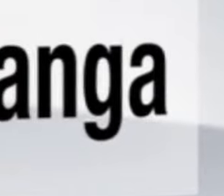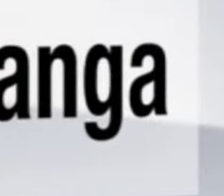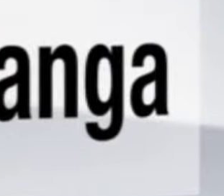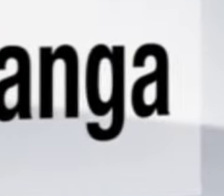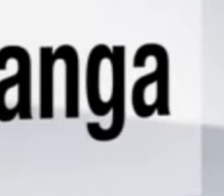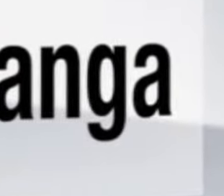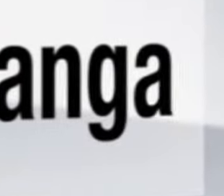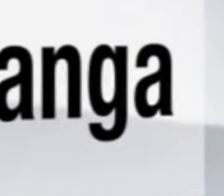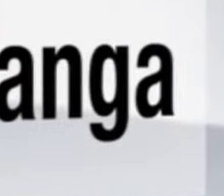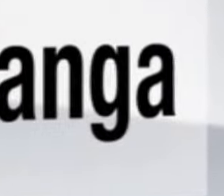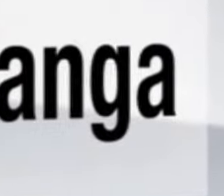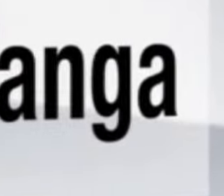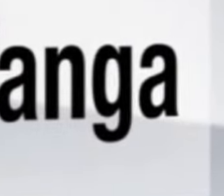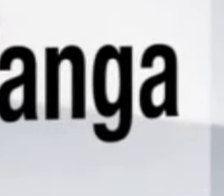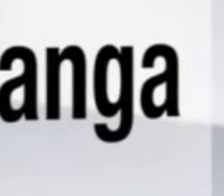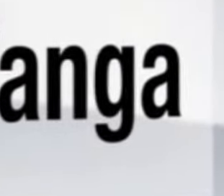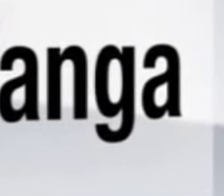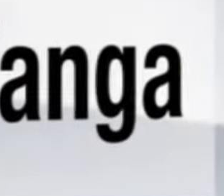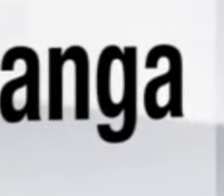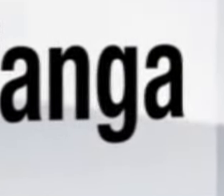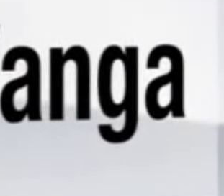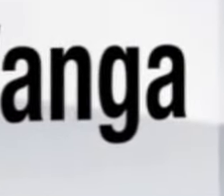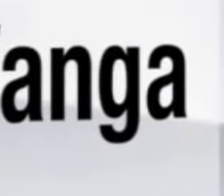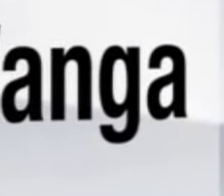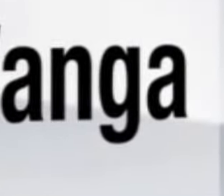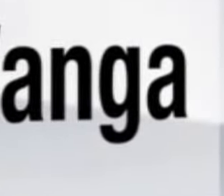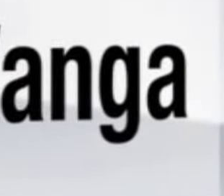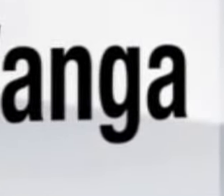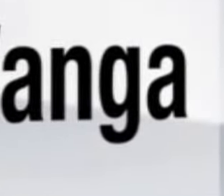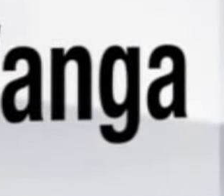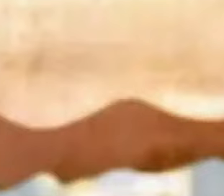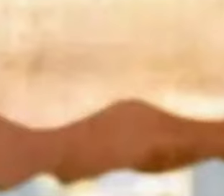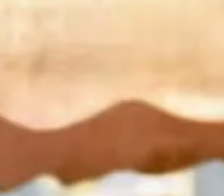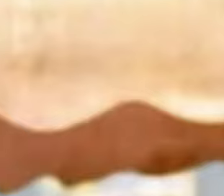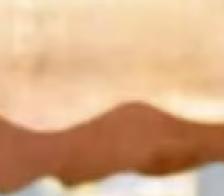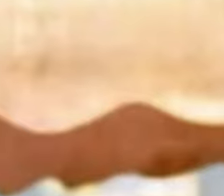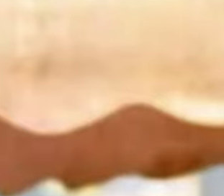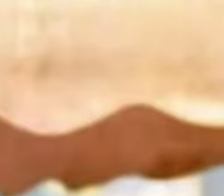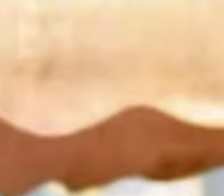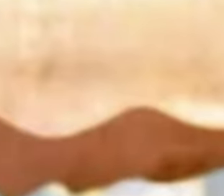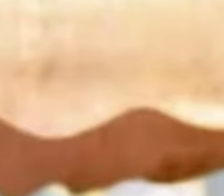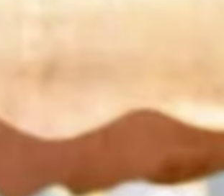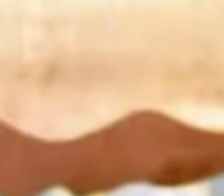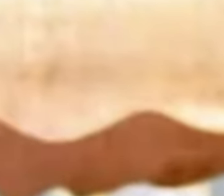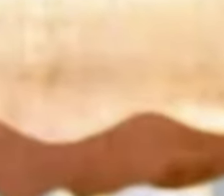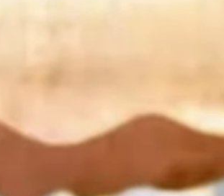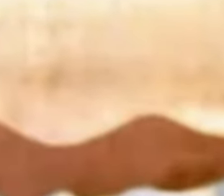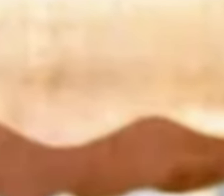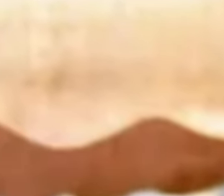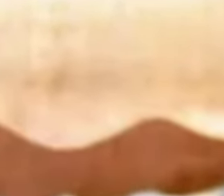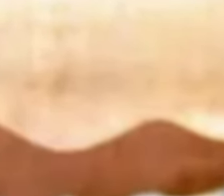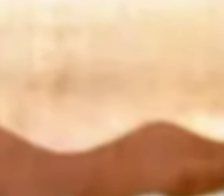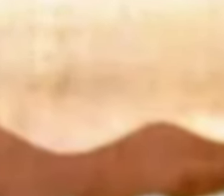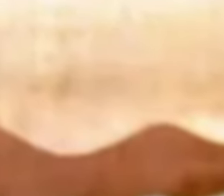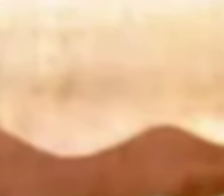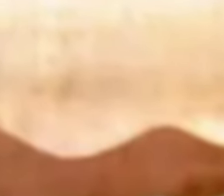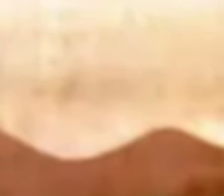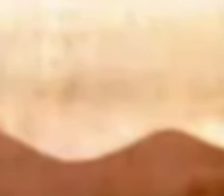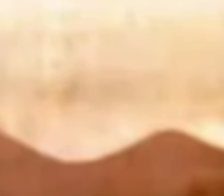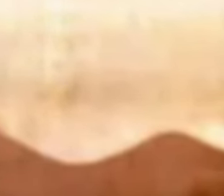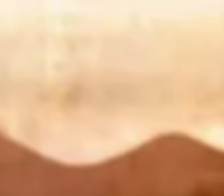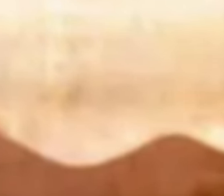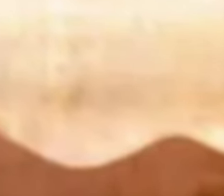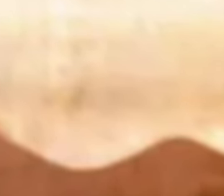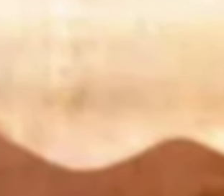by becoming the ODM party's first ever woman chairperson. In a communication to newsrooms by ODM Secretary